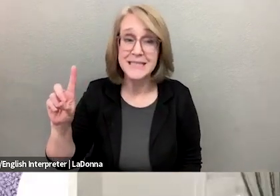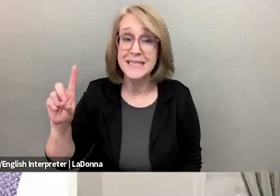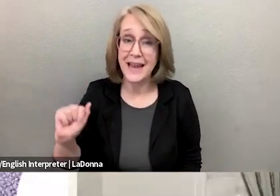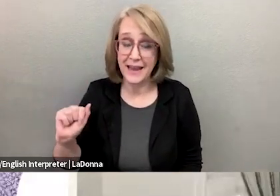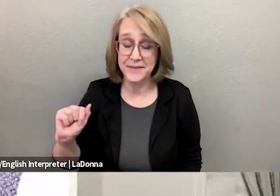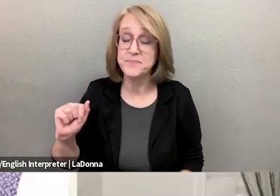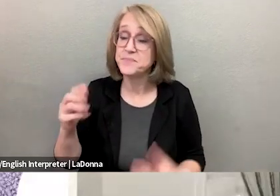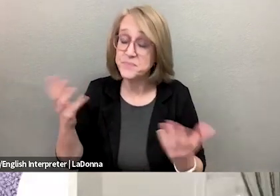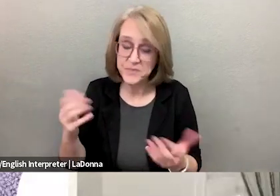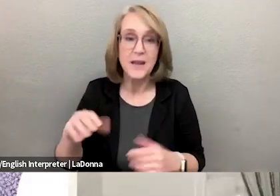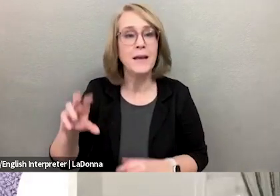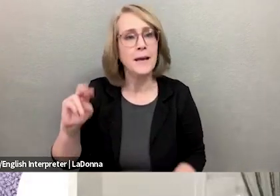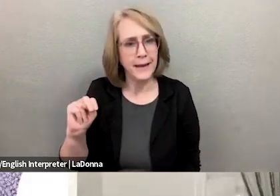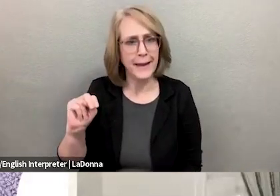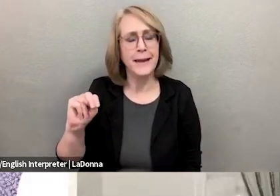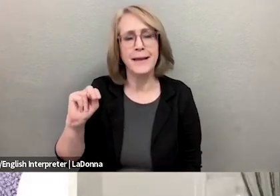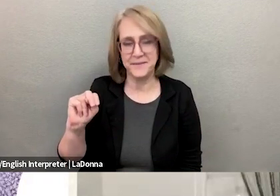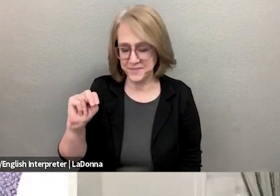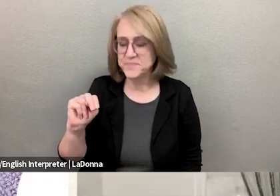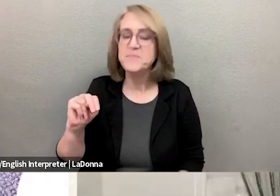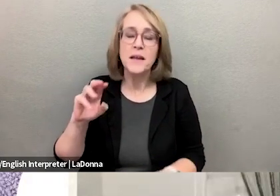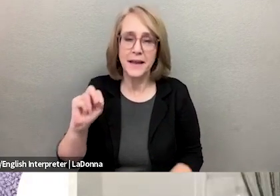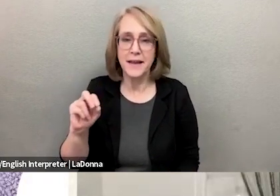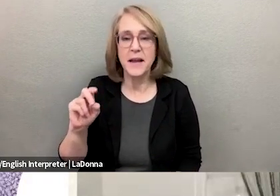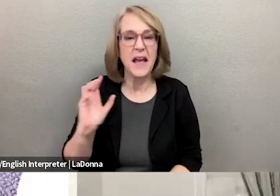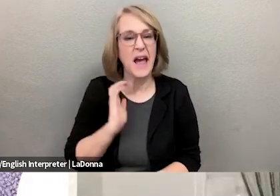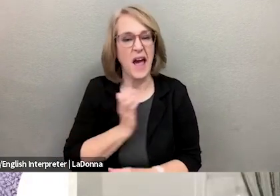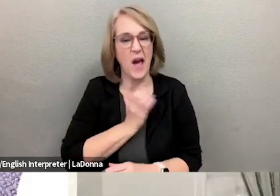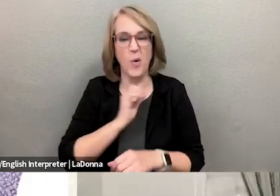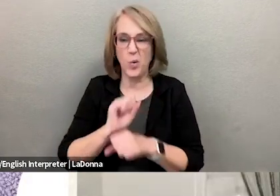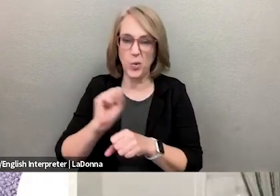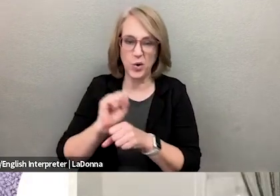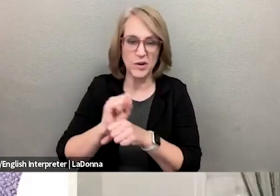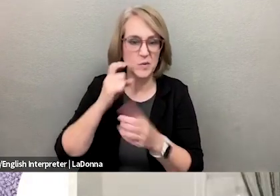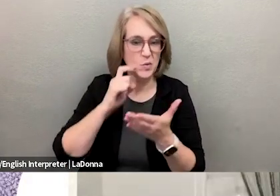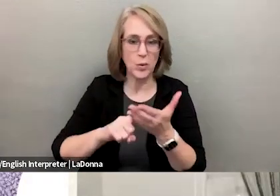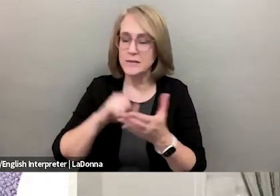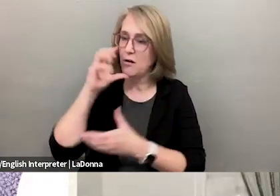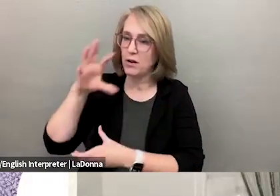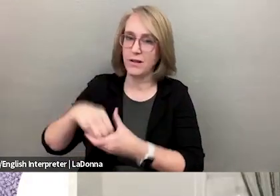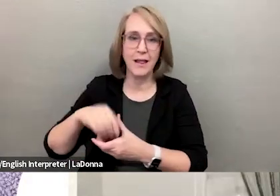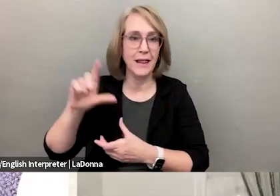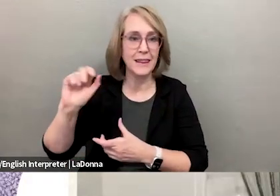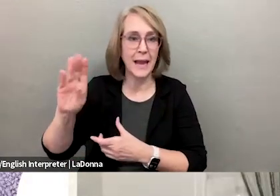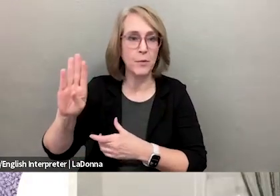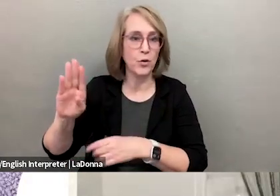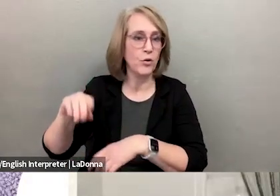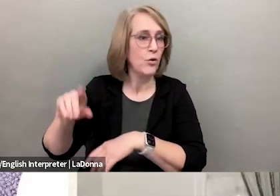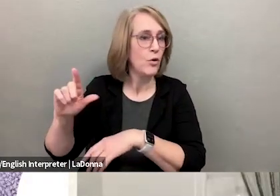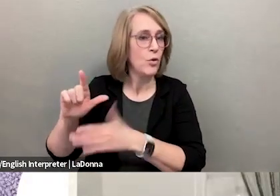the conditions that left domestic workers out of labor law protections, and our history as,